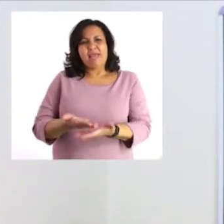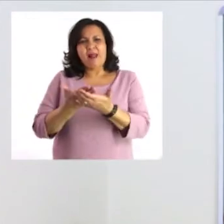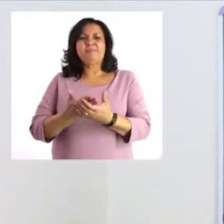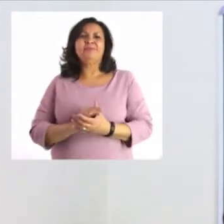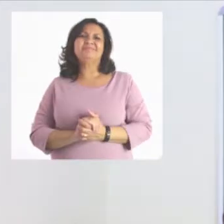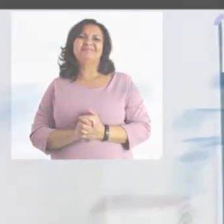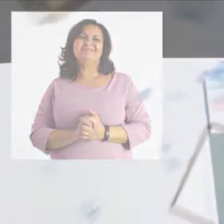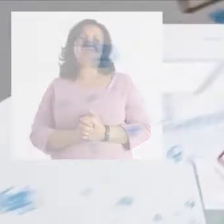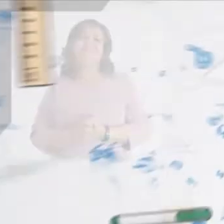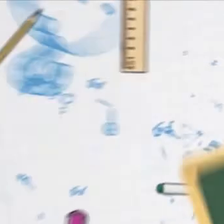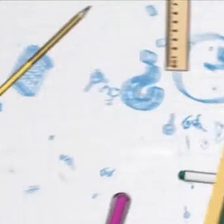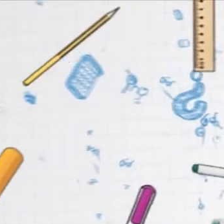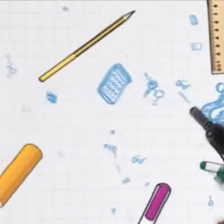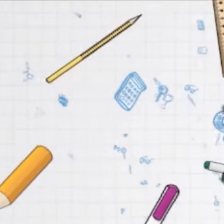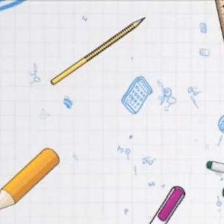picture for you.